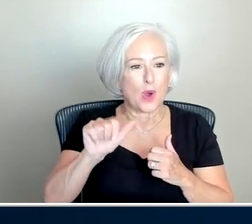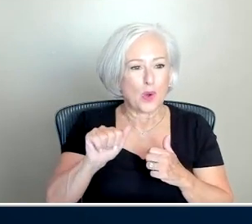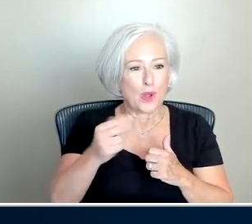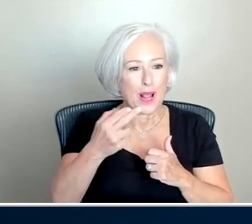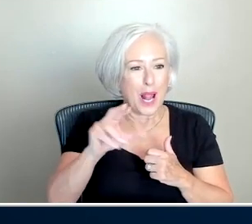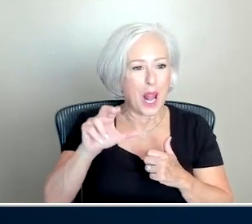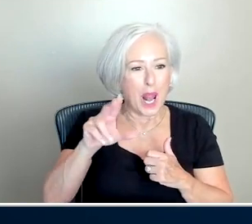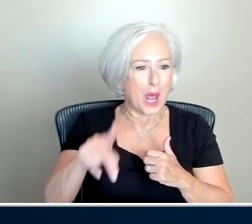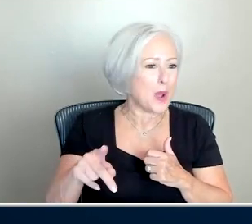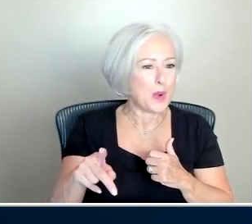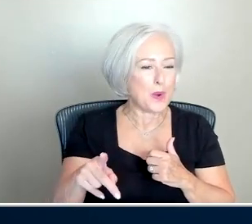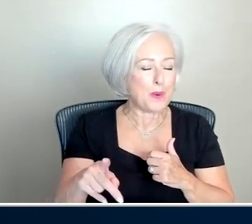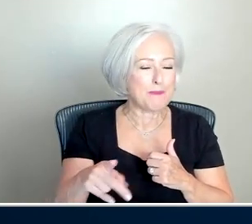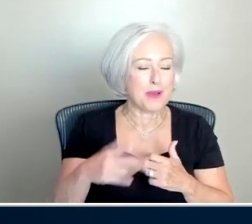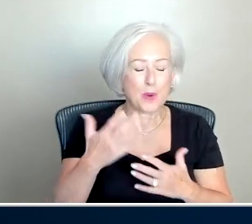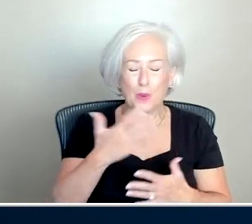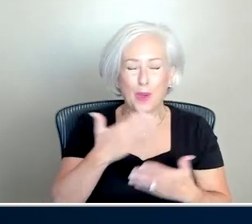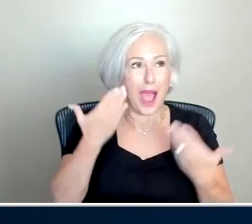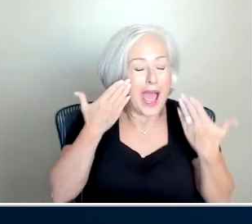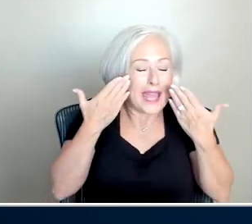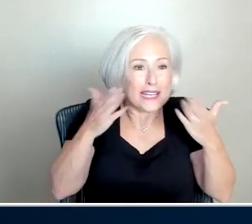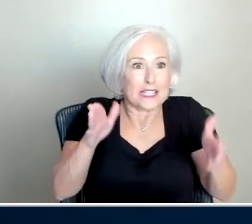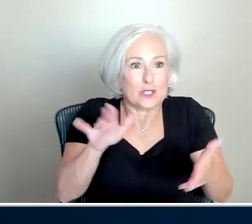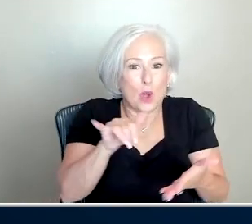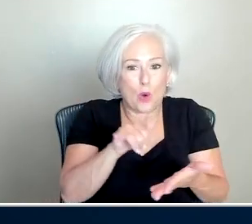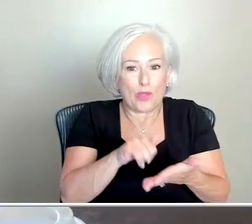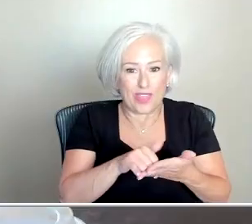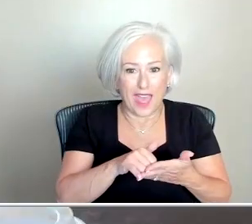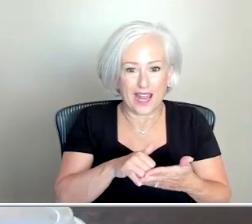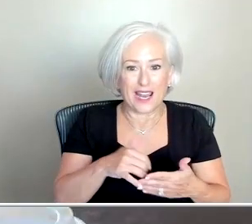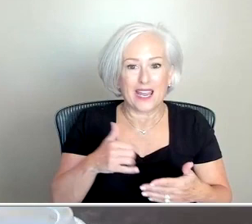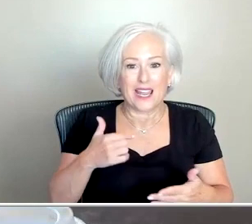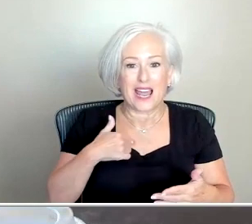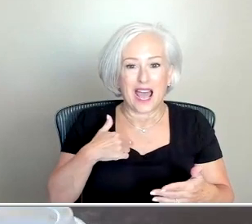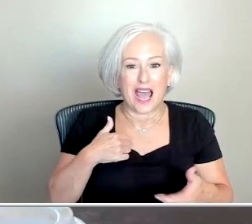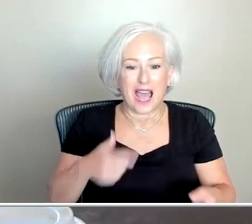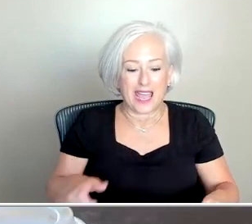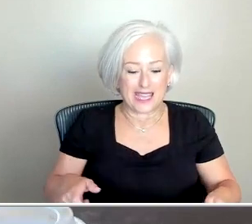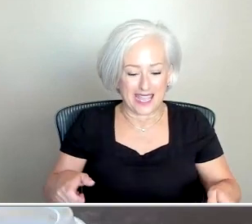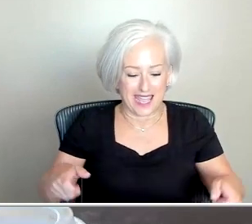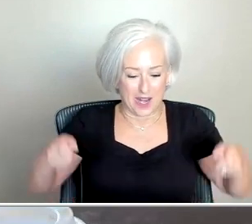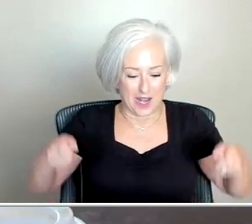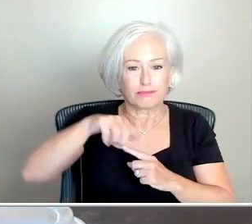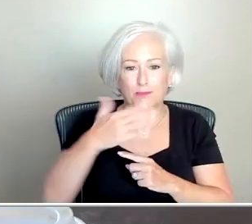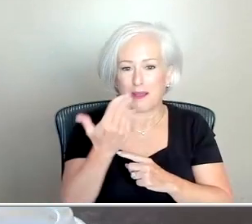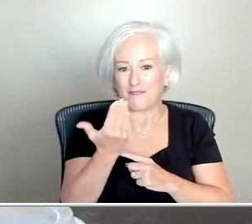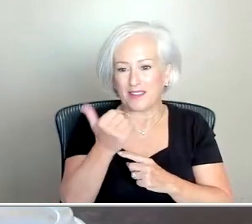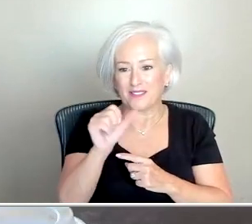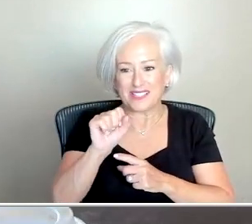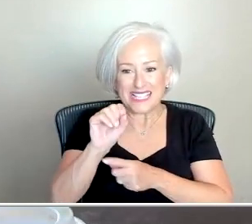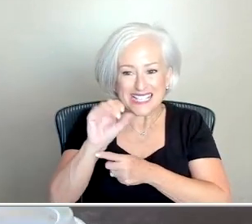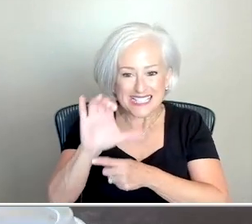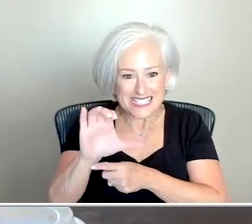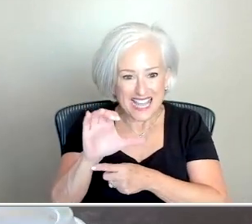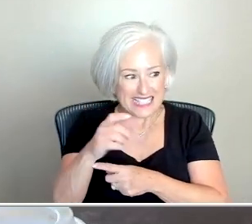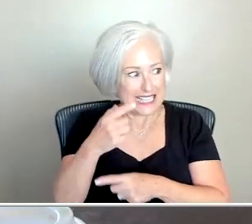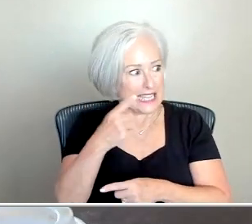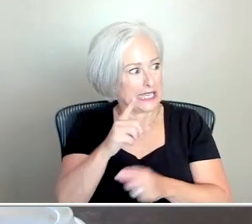And so I can hold the hula up for like 15 to 30 seconds, but he could do it for like a half